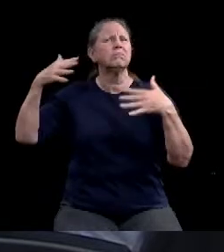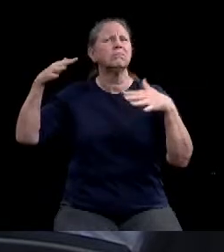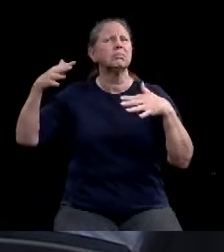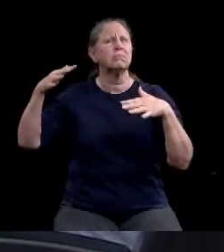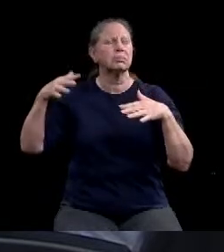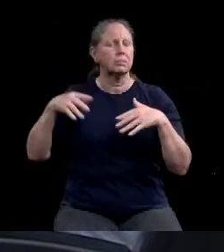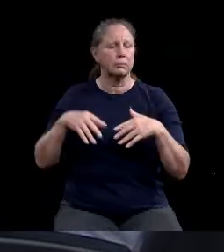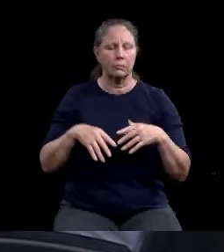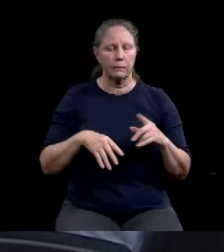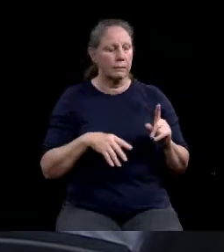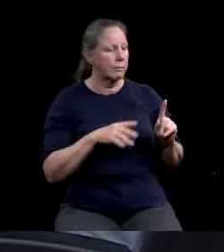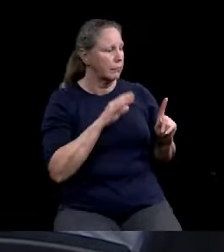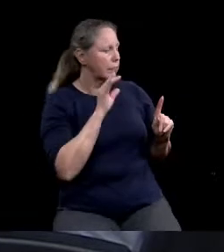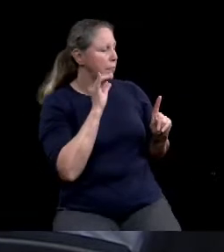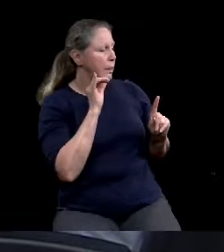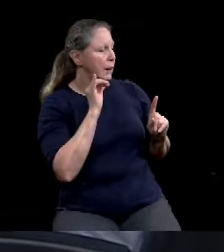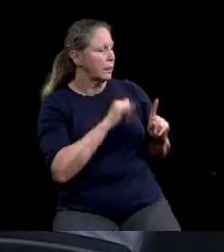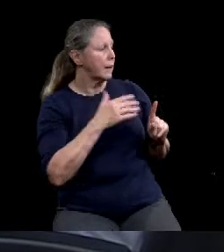reason.